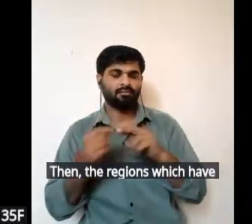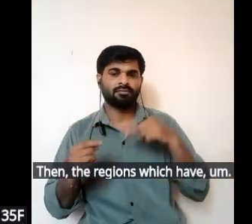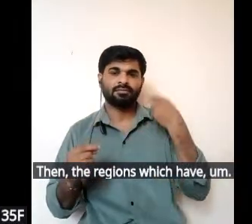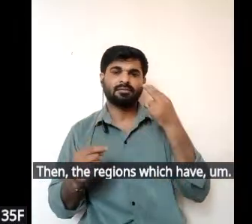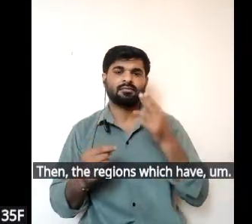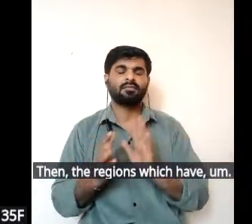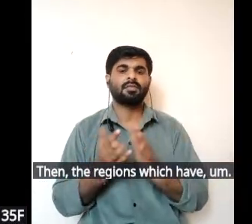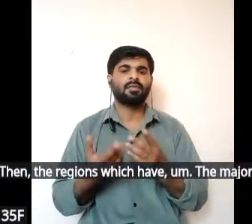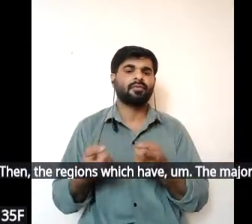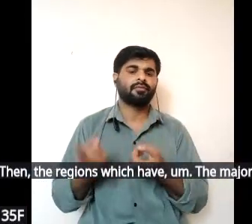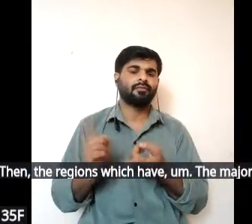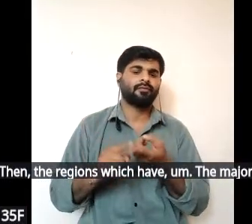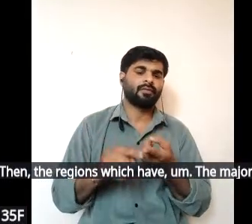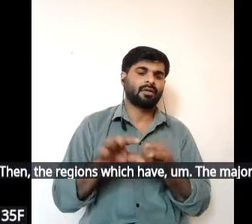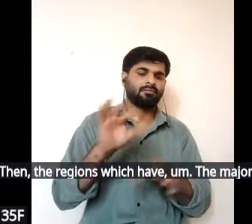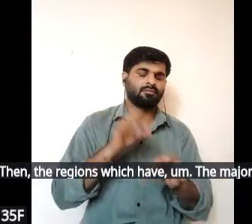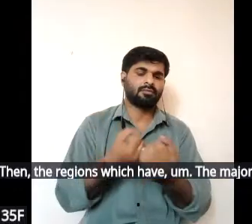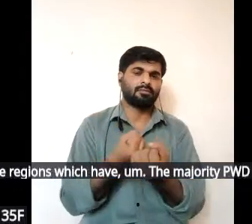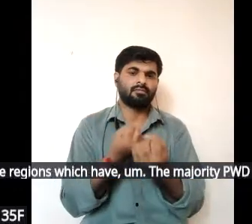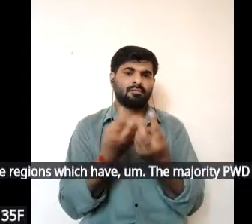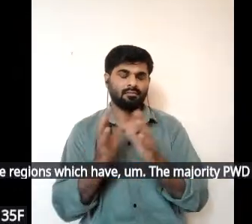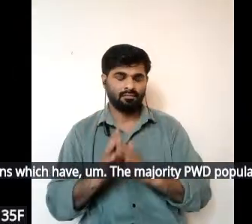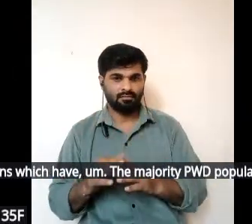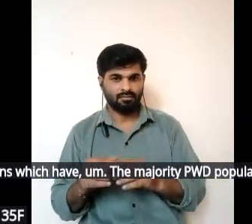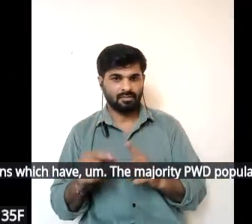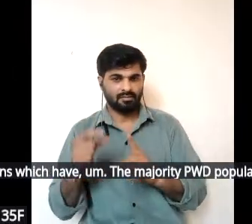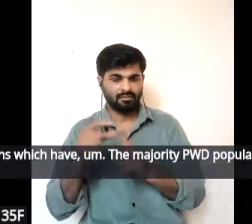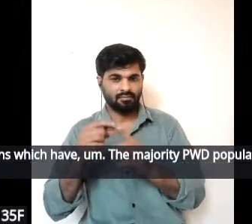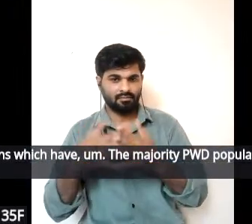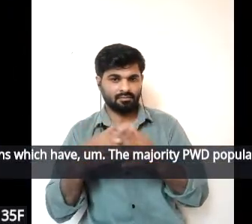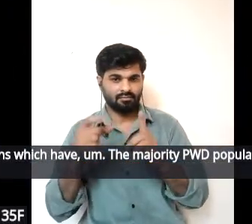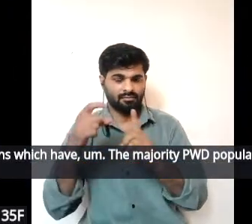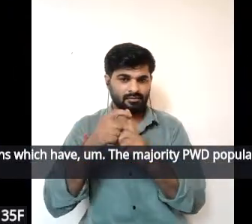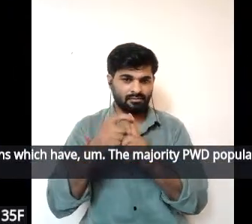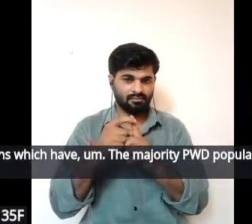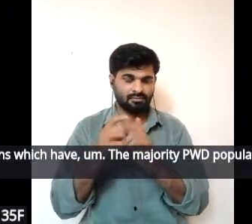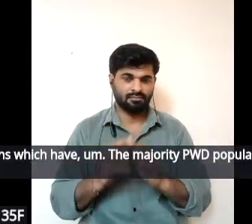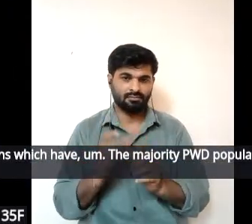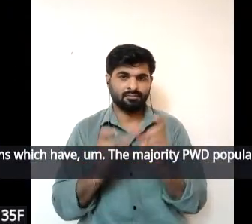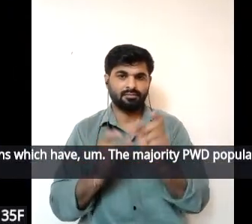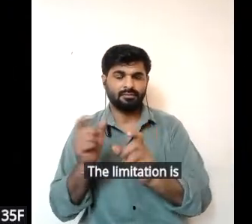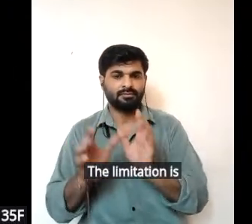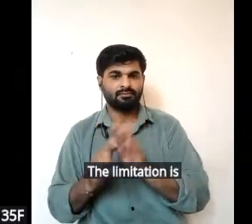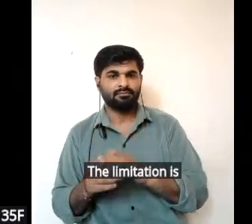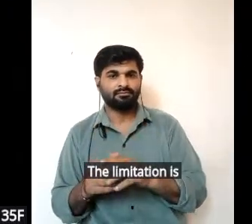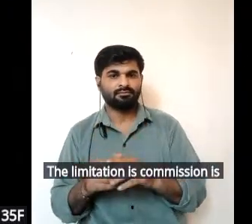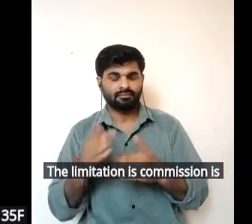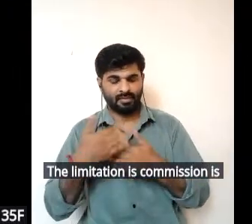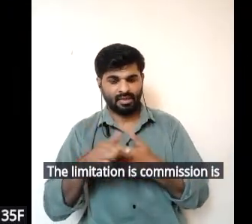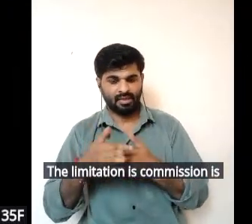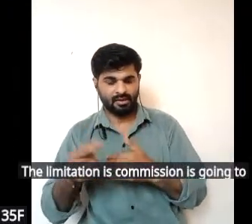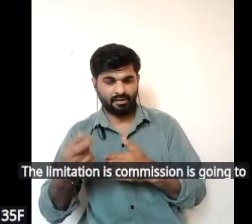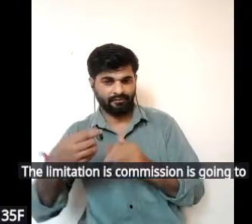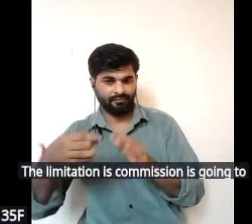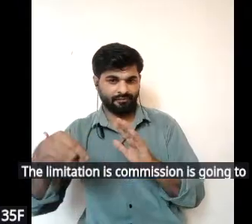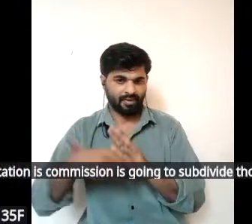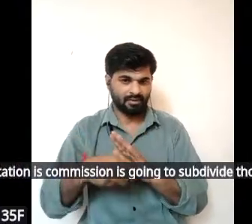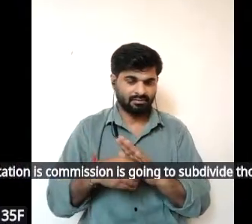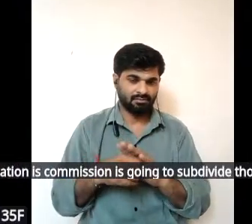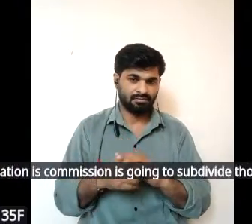the majority PWD population, for instance, tribal belts, etc., Delimitation Commission is going to subdivide those